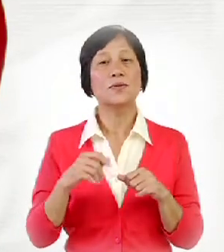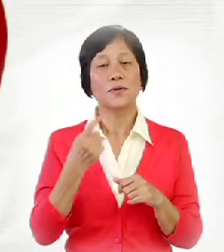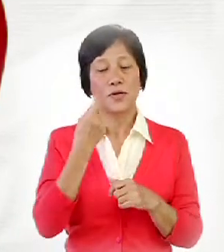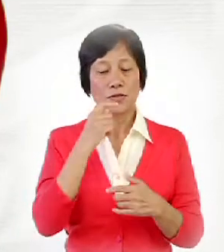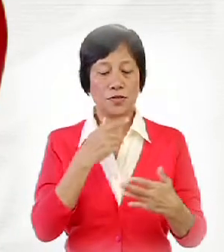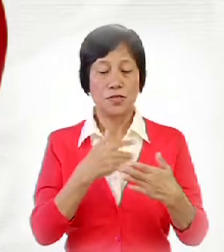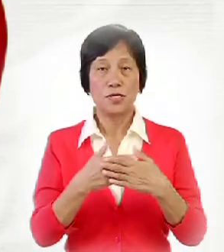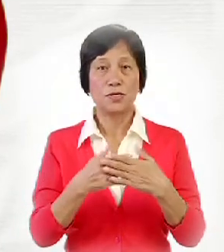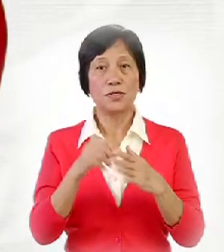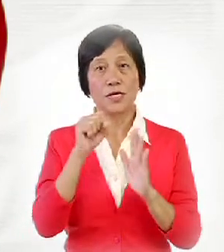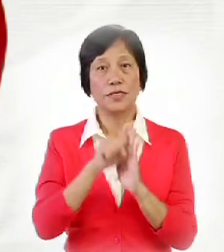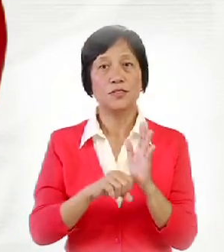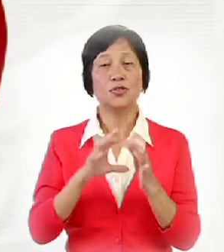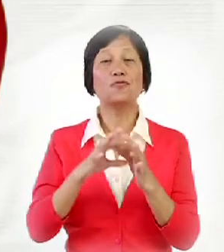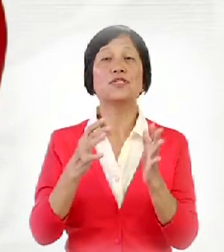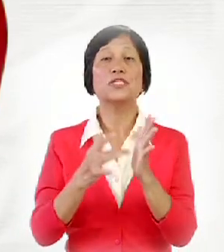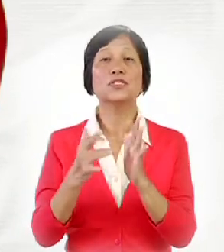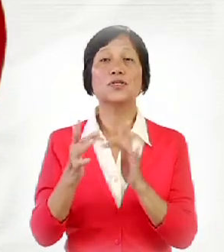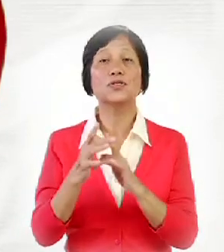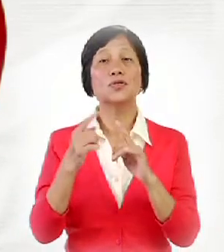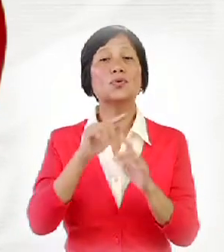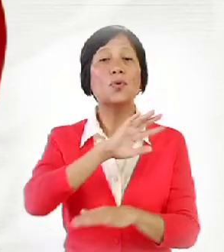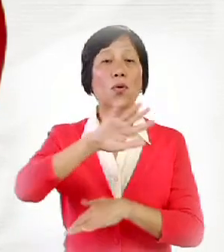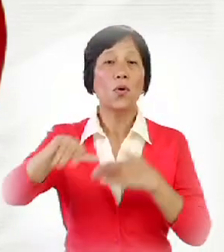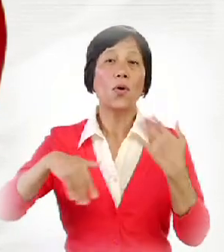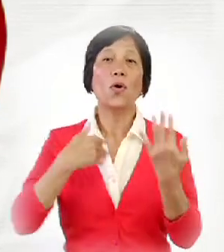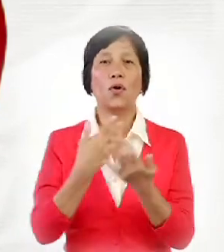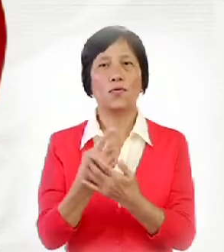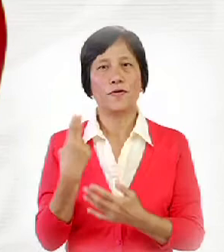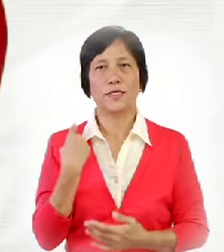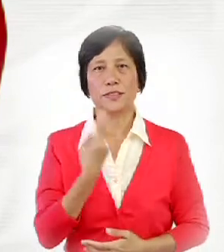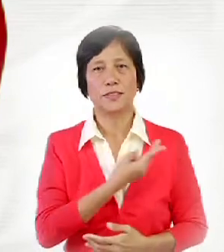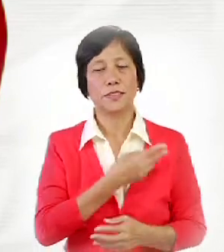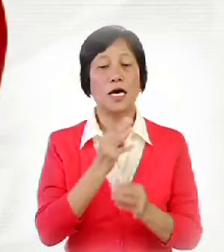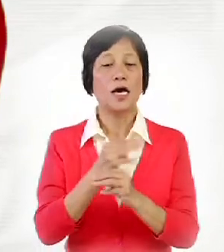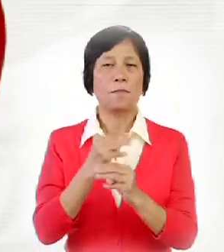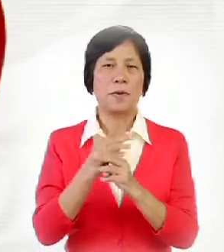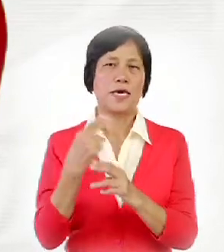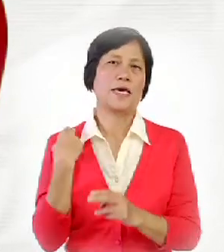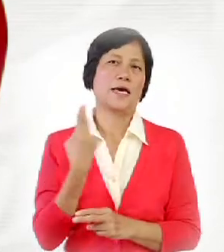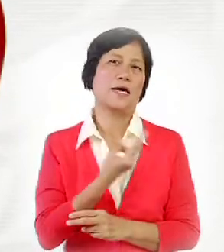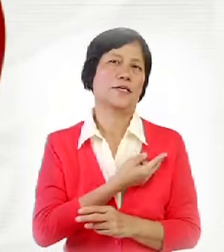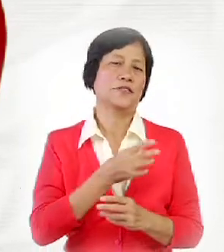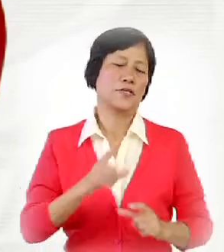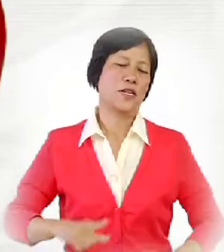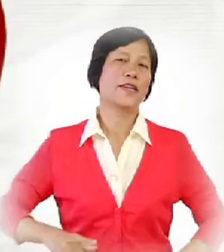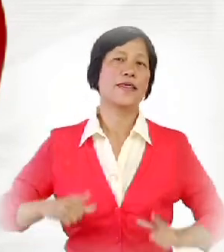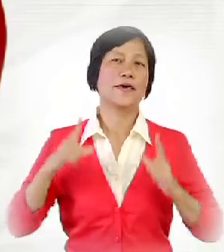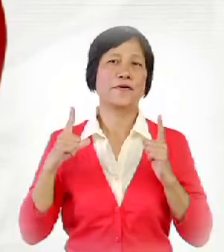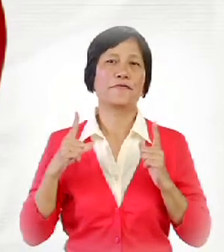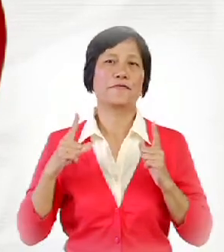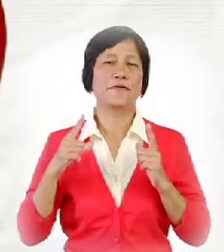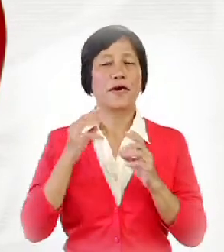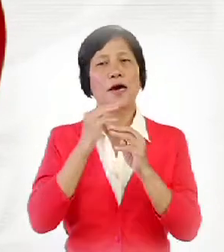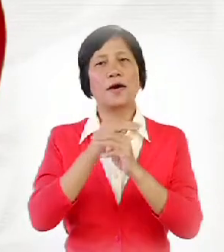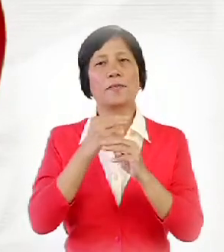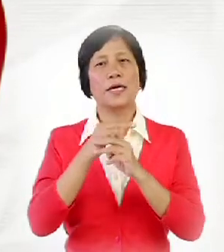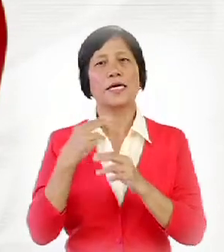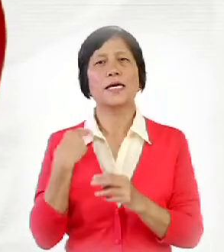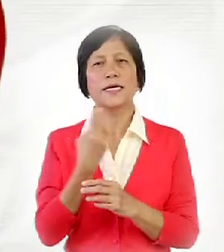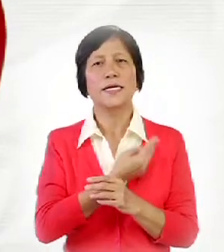nearness of Jesus to all of us, making us live, making